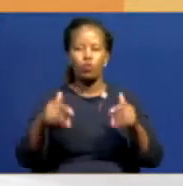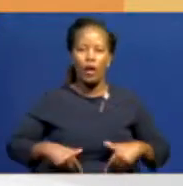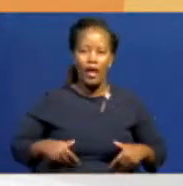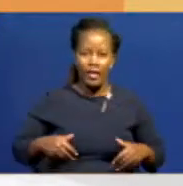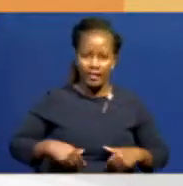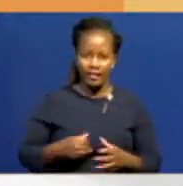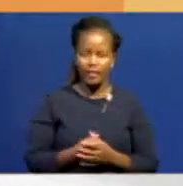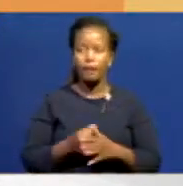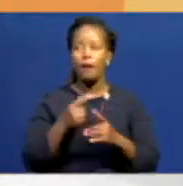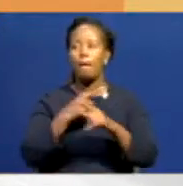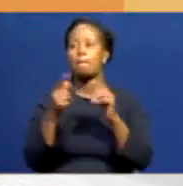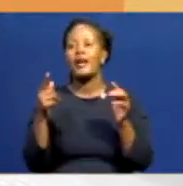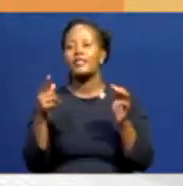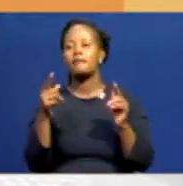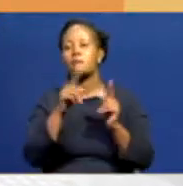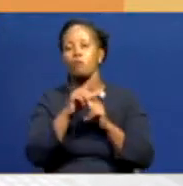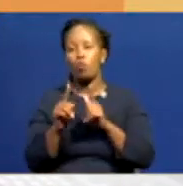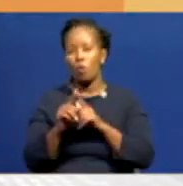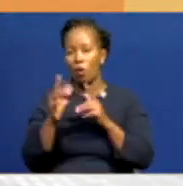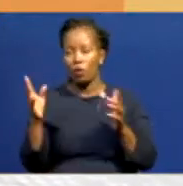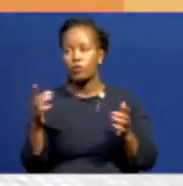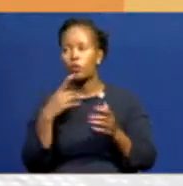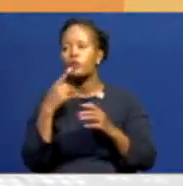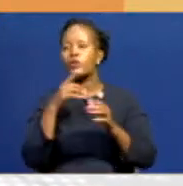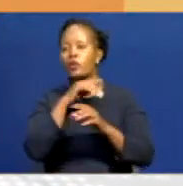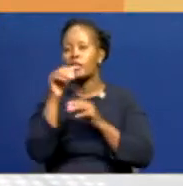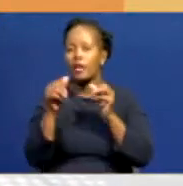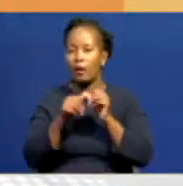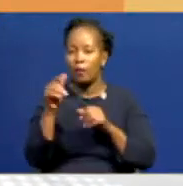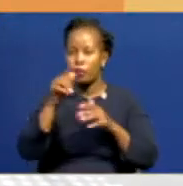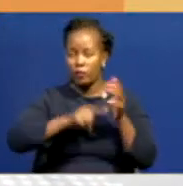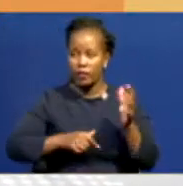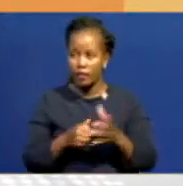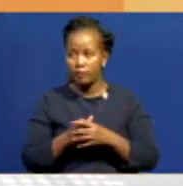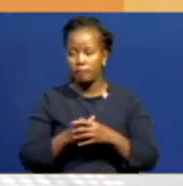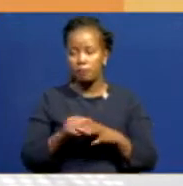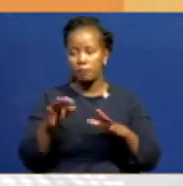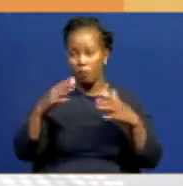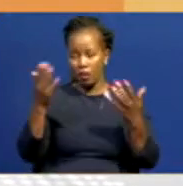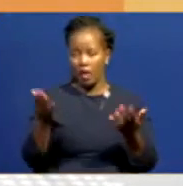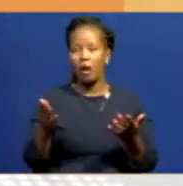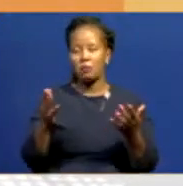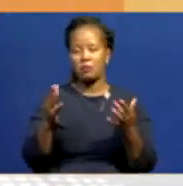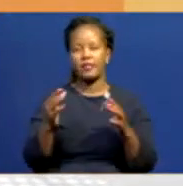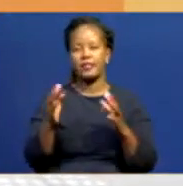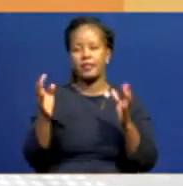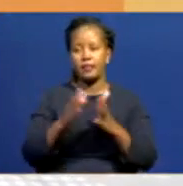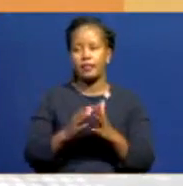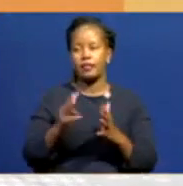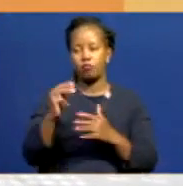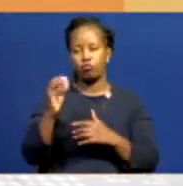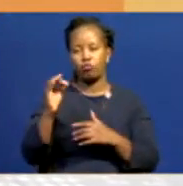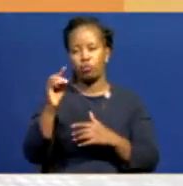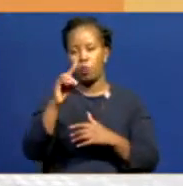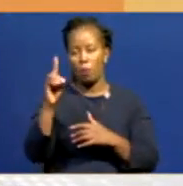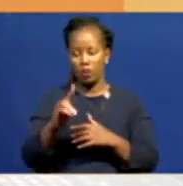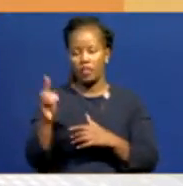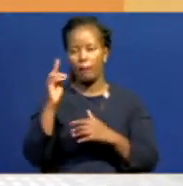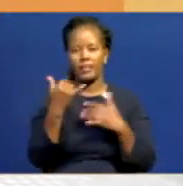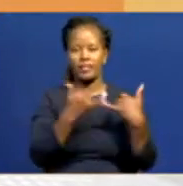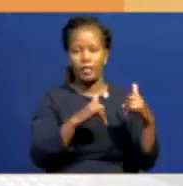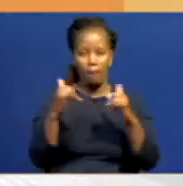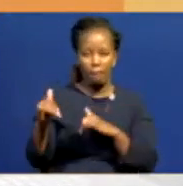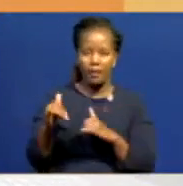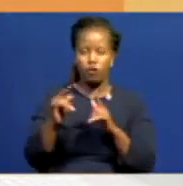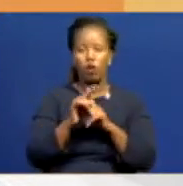noticed, that we talked about it before we got here, about how this, how Mozambique played, you know, and also Cape Verde, how